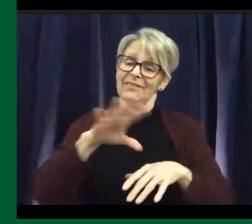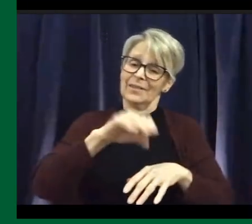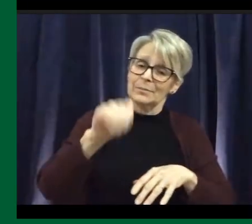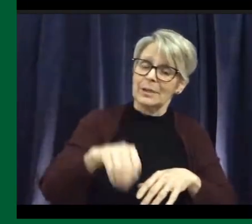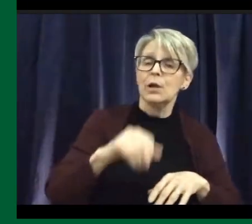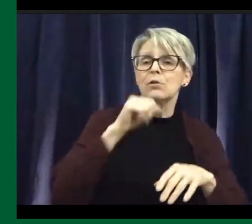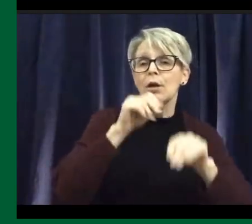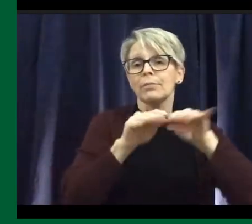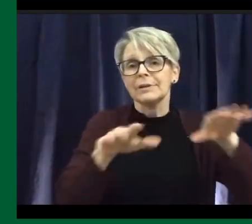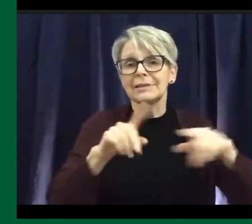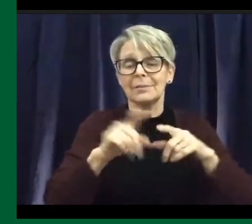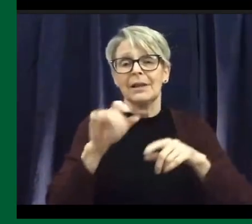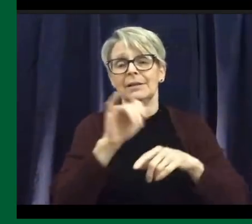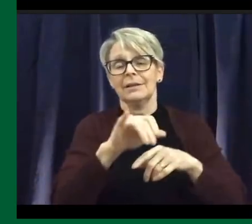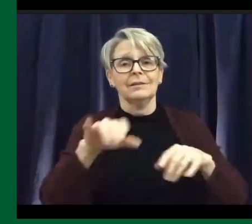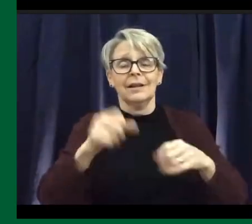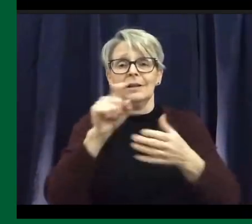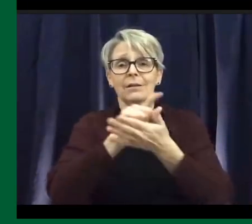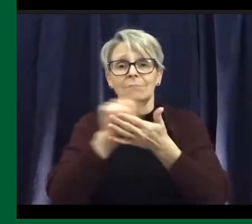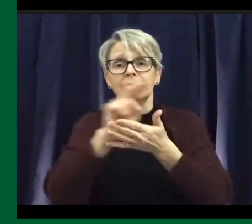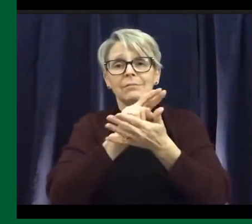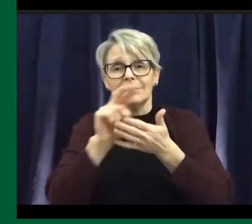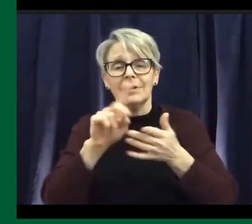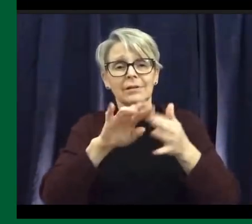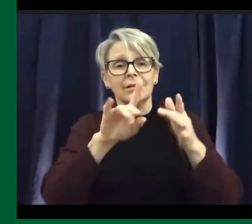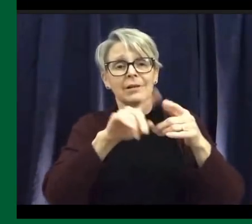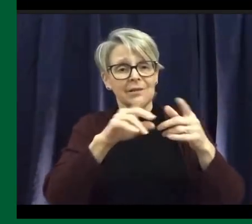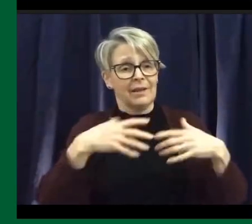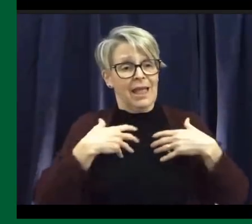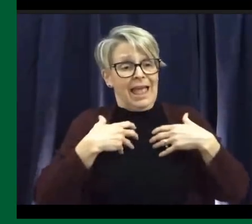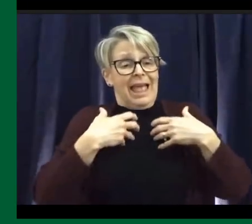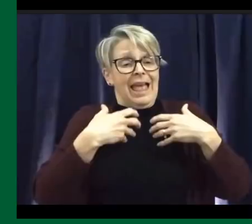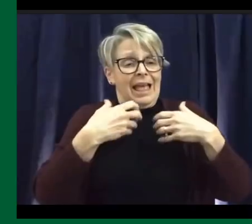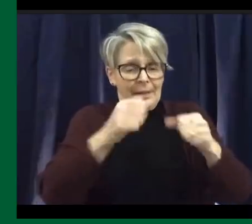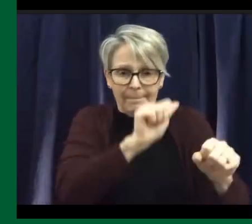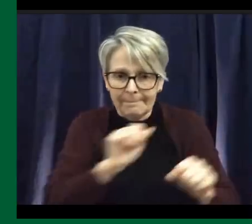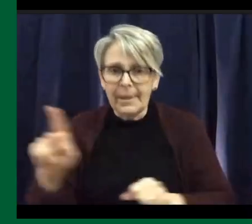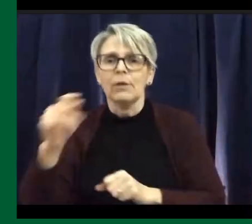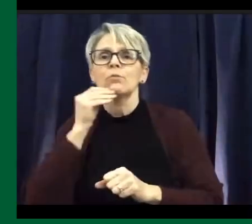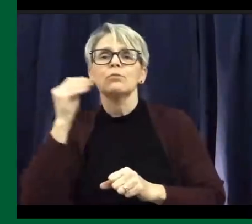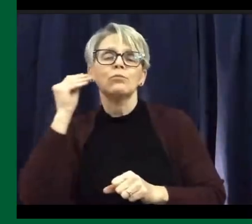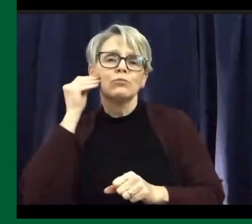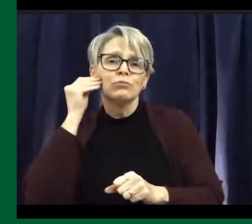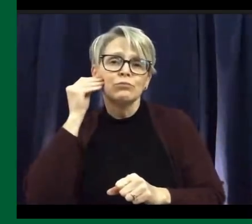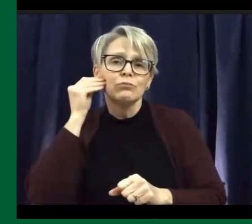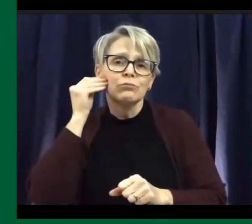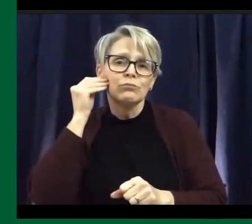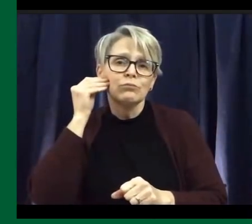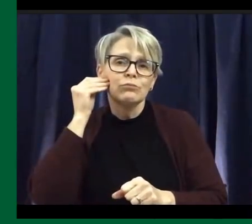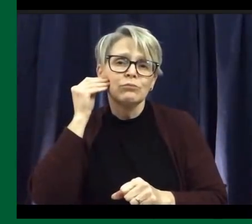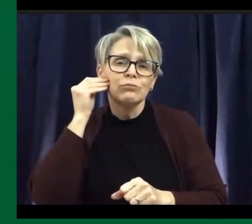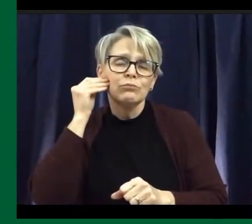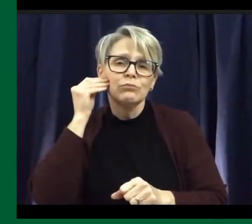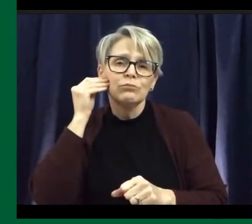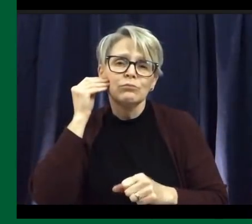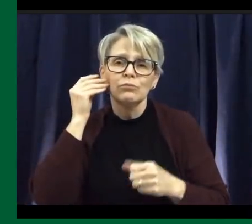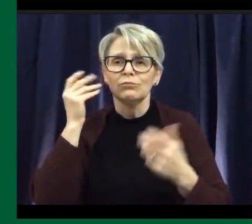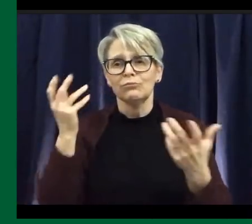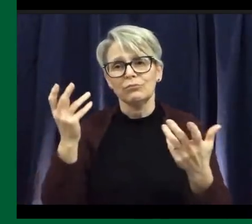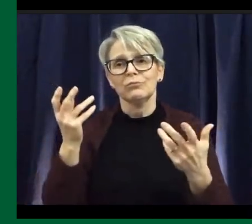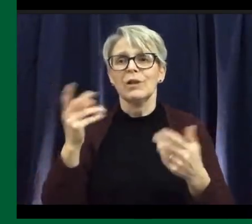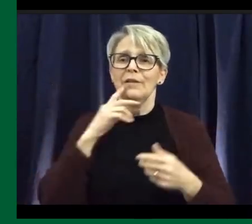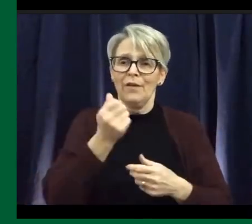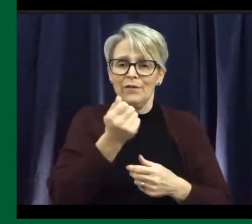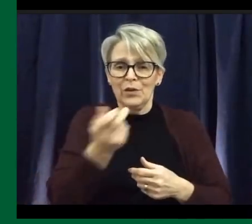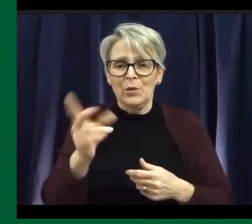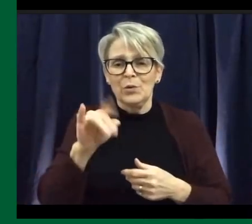can take weeks for recovery to go home. So, hospitalization can result in a few days of hospitalization, many weeks. So that's